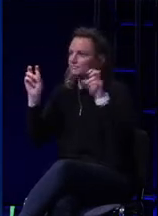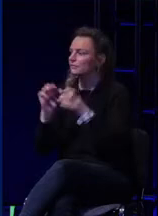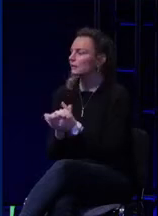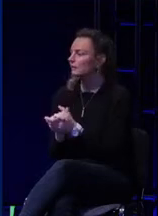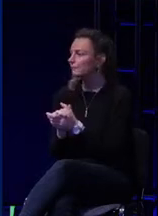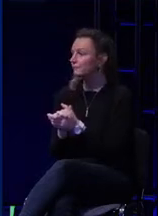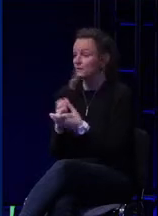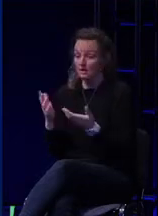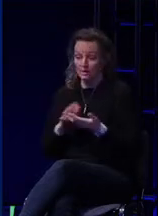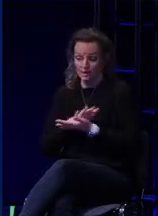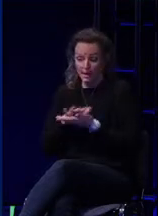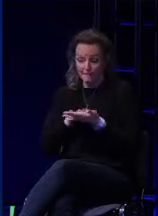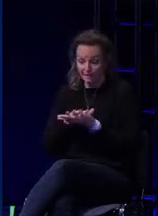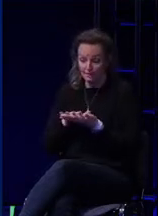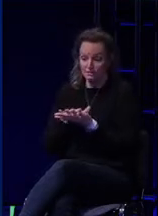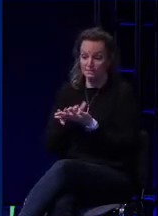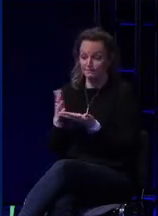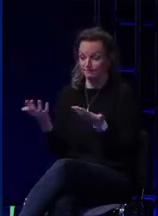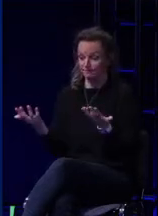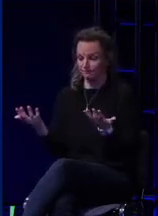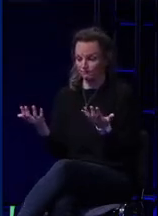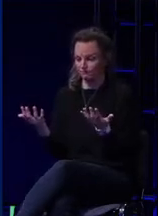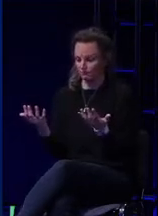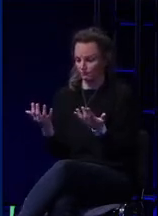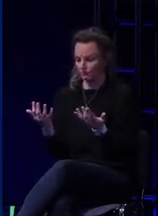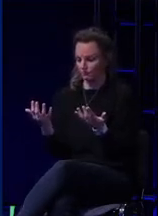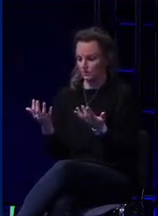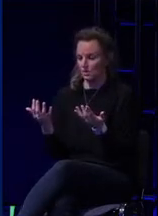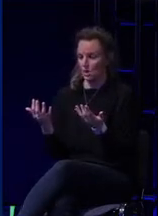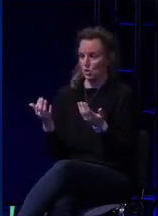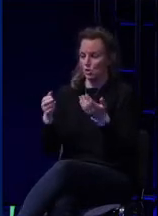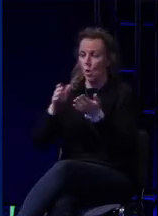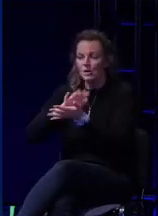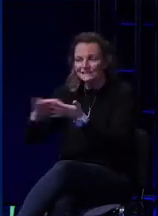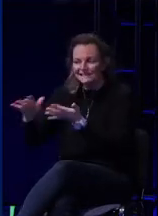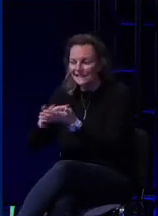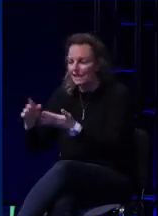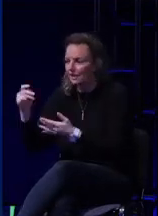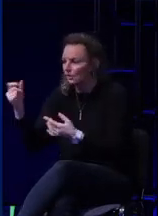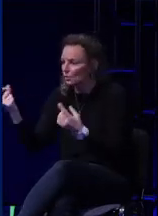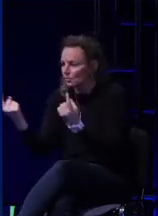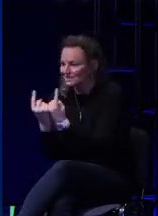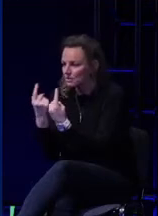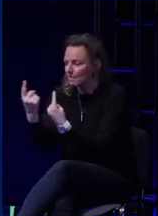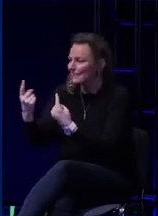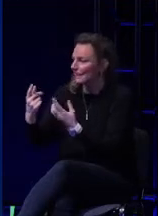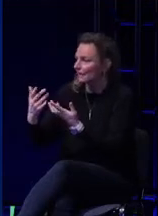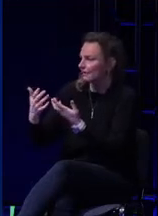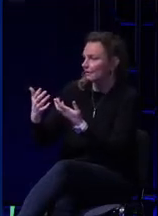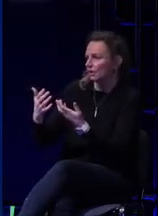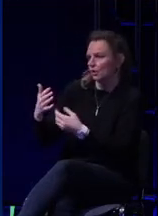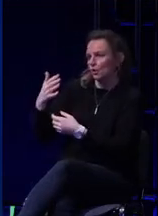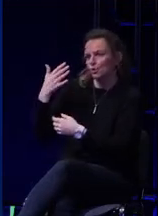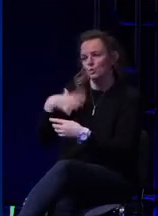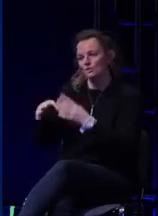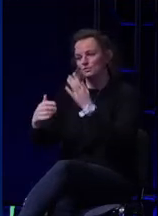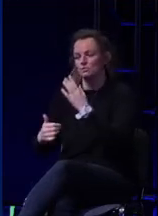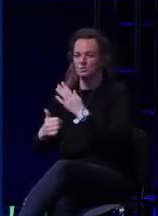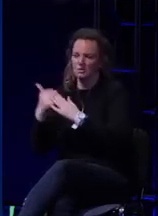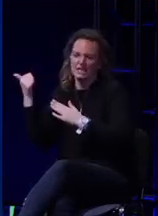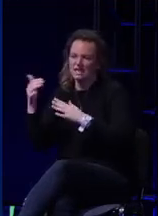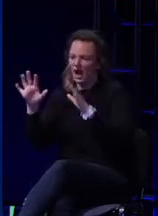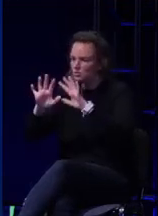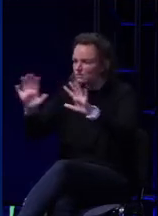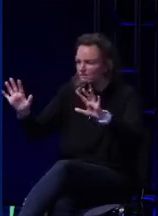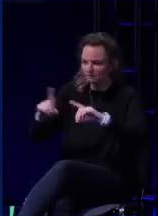You are dealing with something. You need to get out of the sort of uncanny valley vibe, and I think with regards